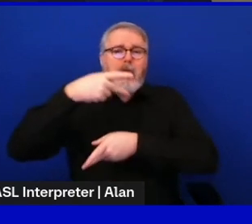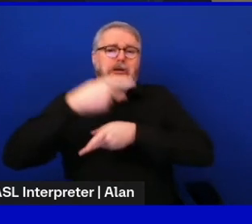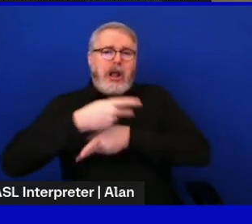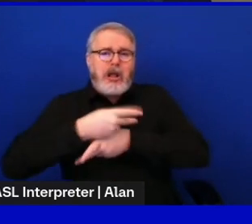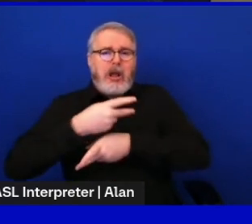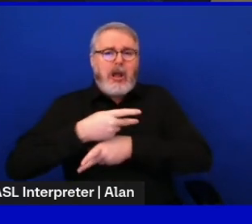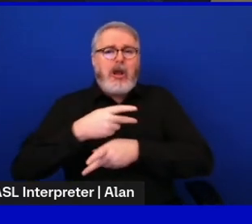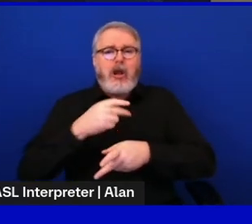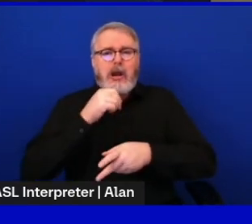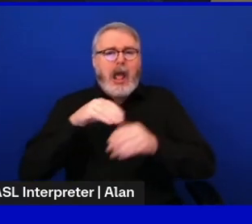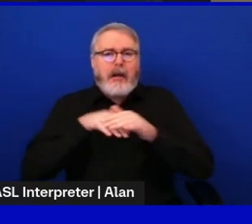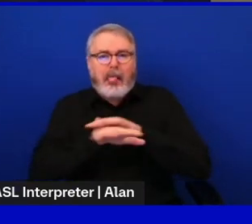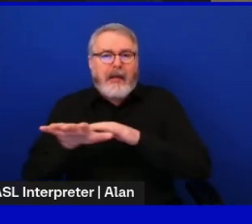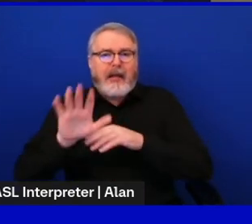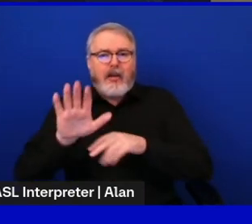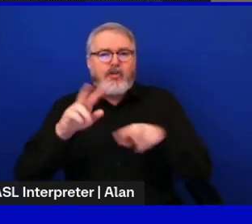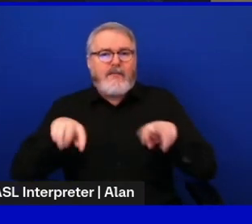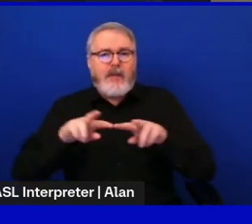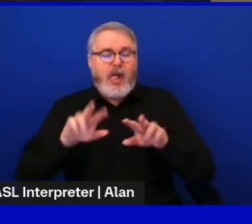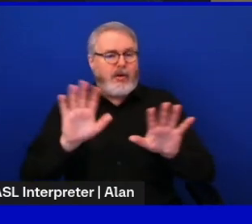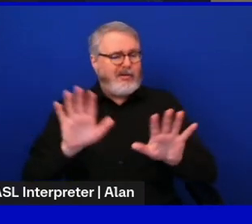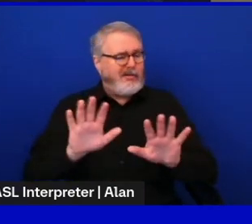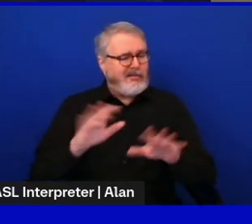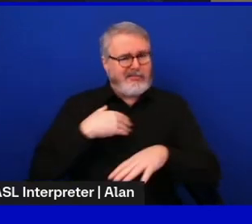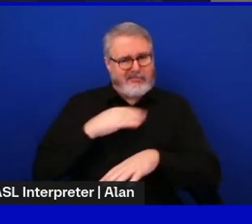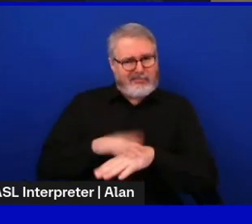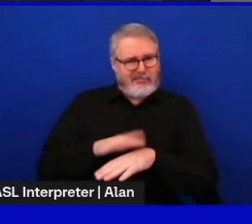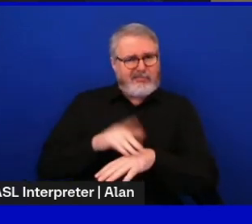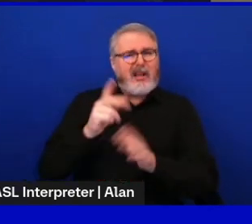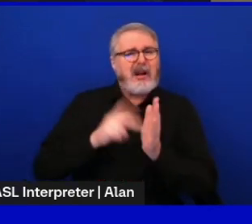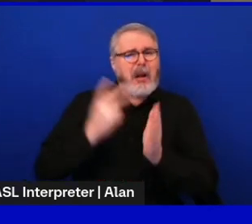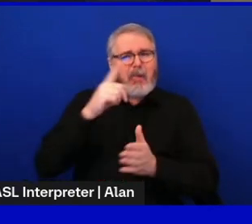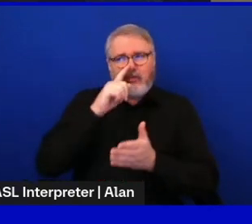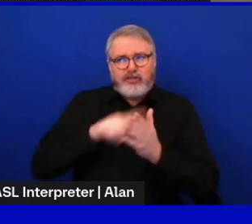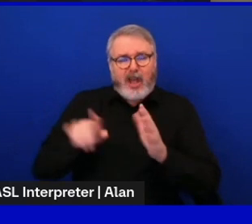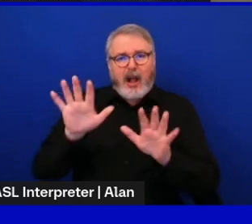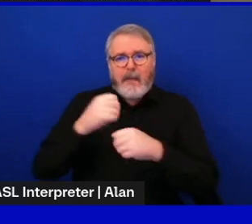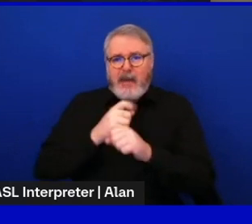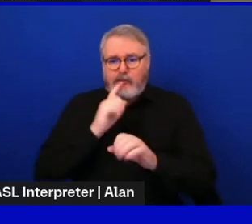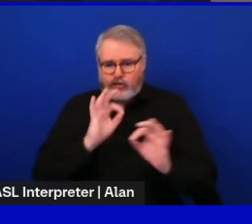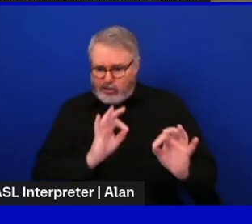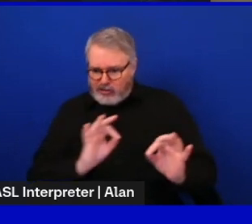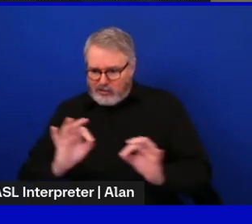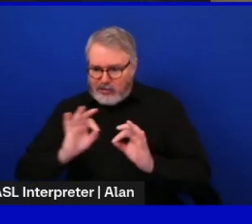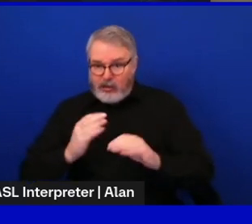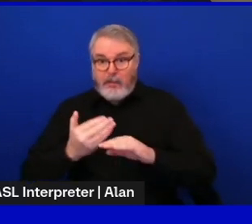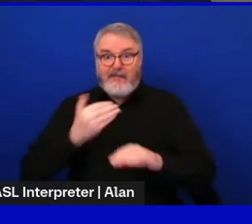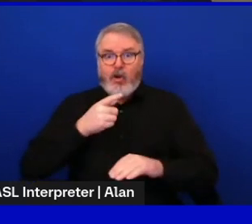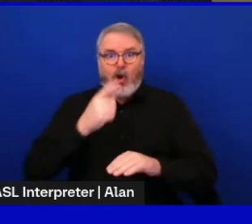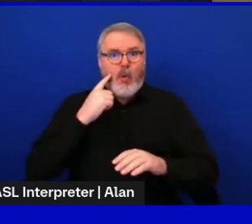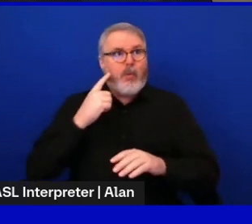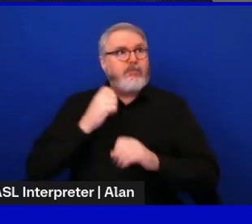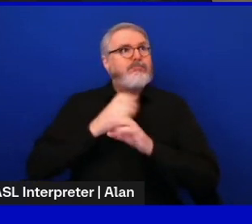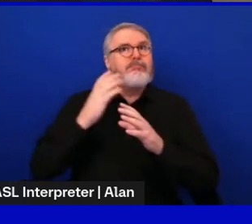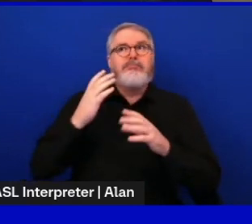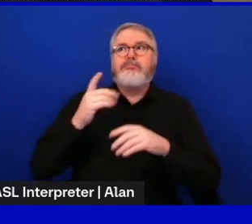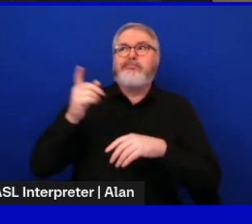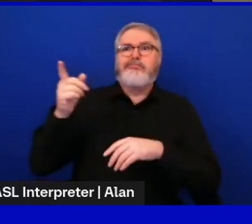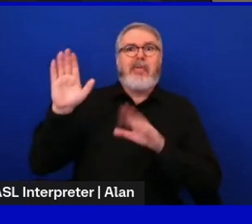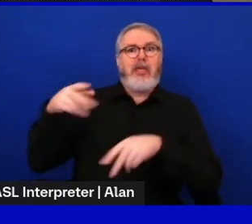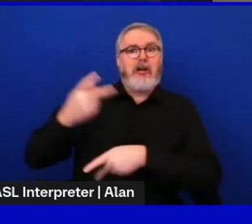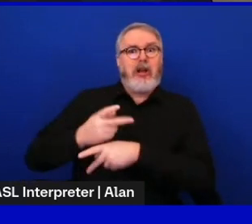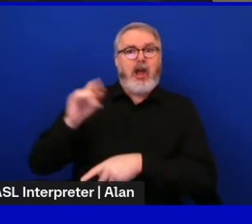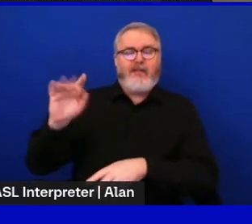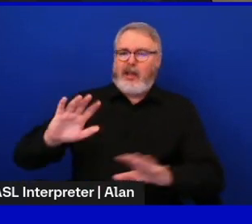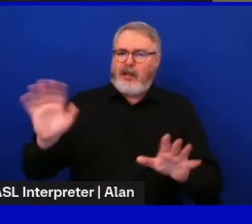but definitely worth double checking what's happening there before kind of relying that that's being done. So let's